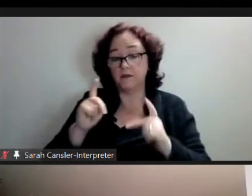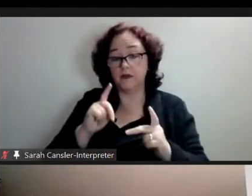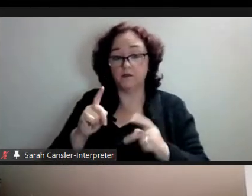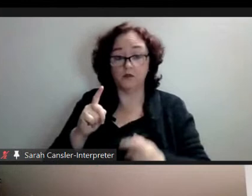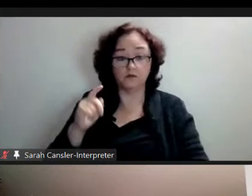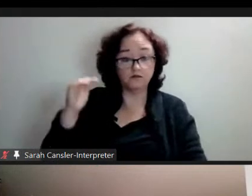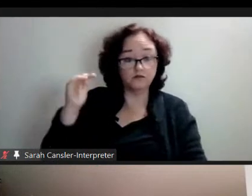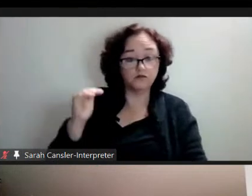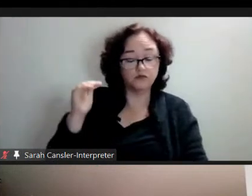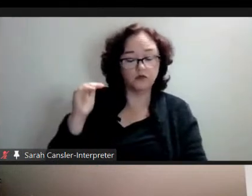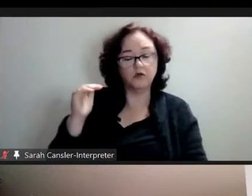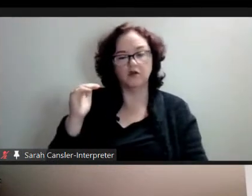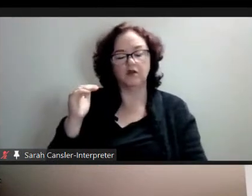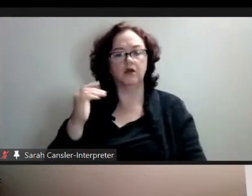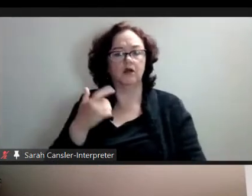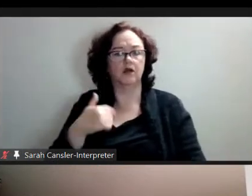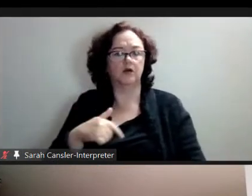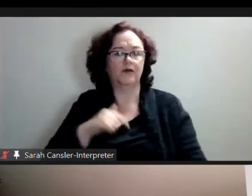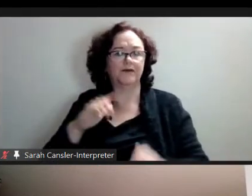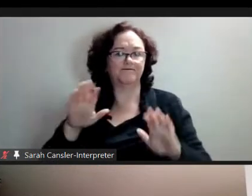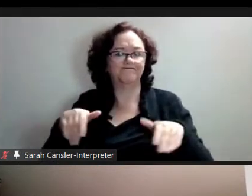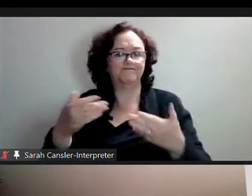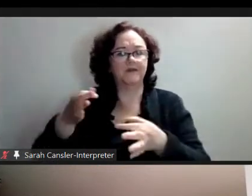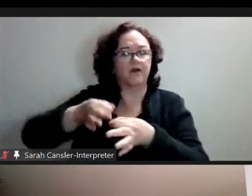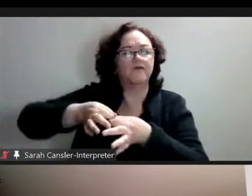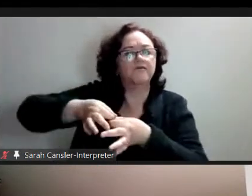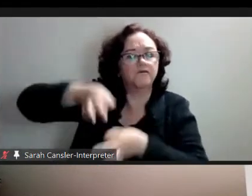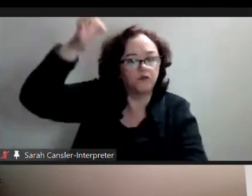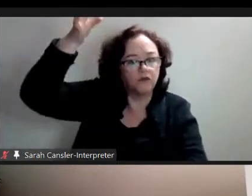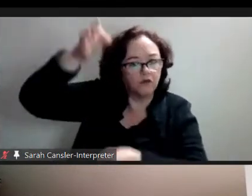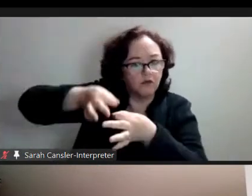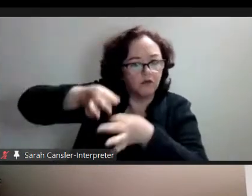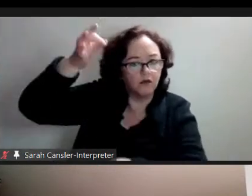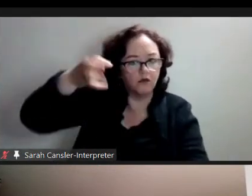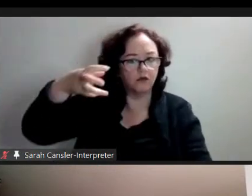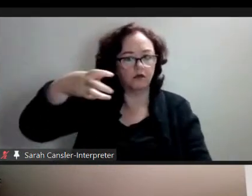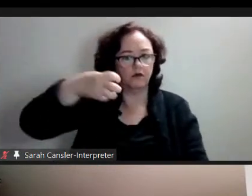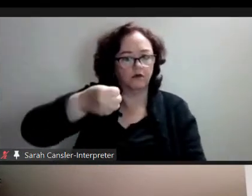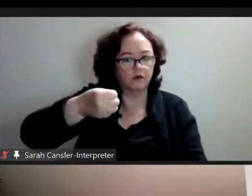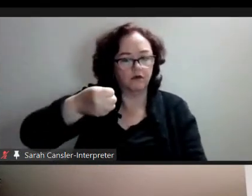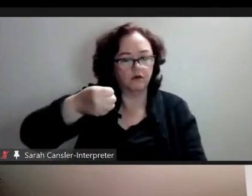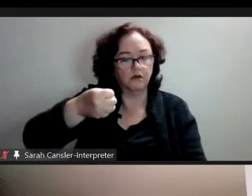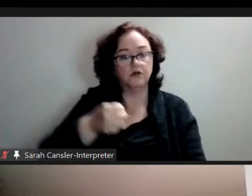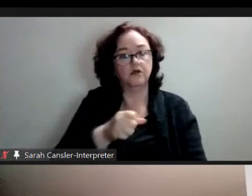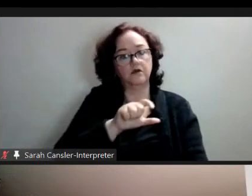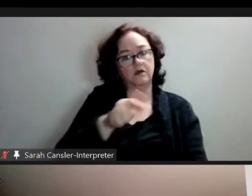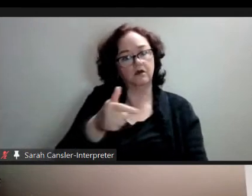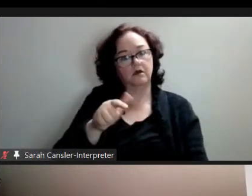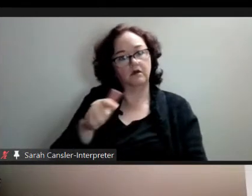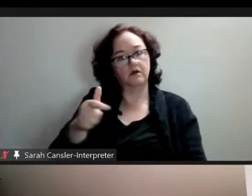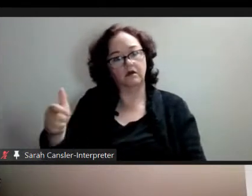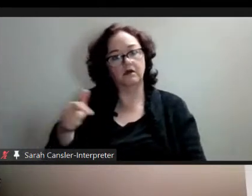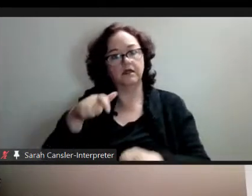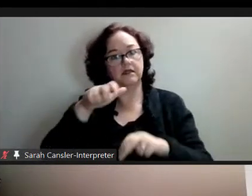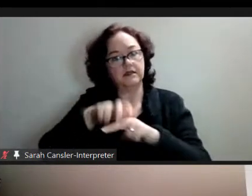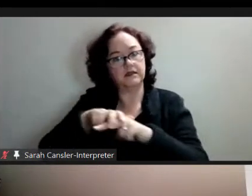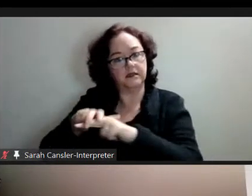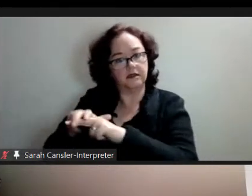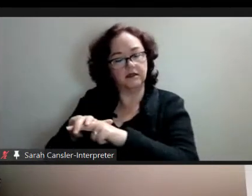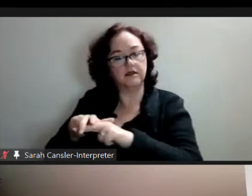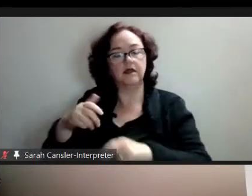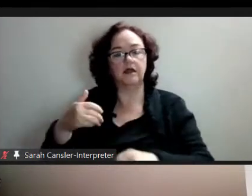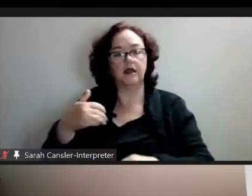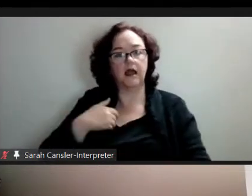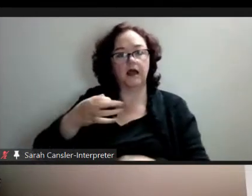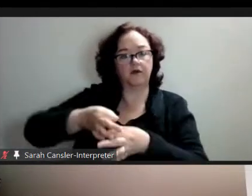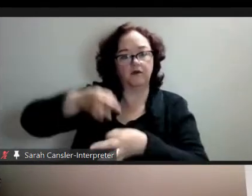is the vertical grab bars. So there's bars every other seat where it's on the back of the